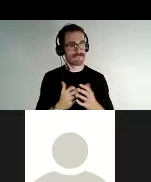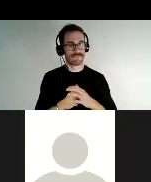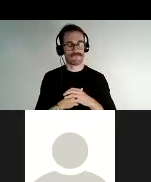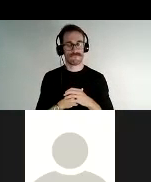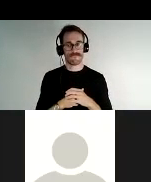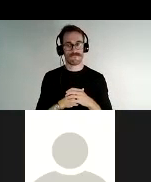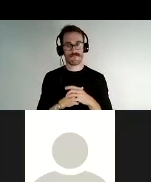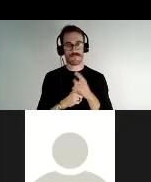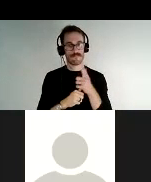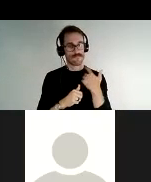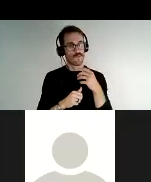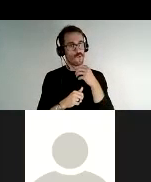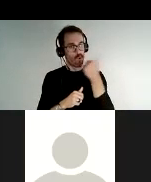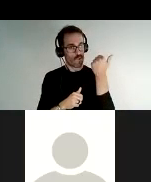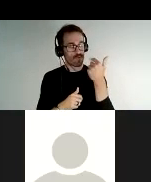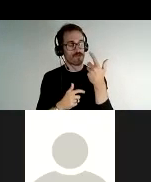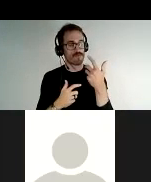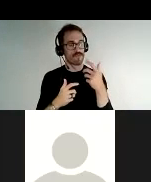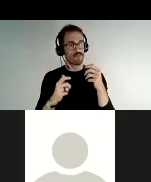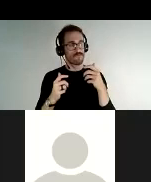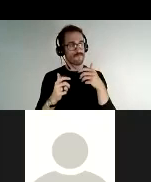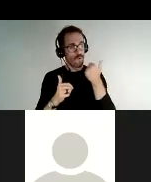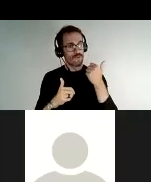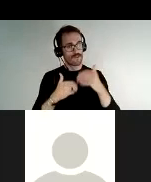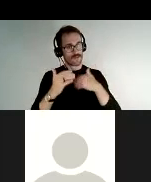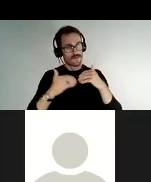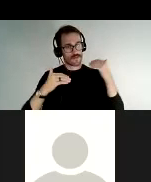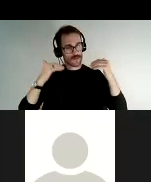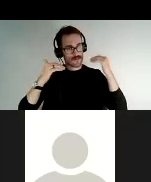older and your ability to fight back for yourself is